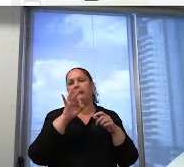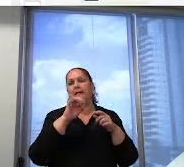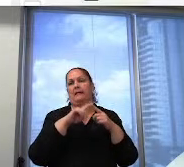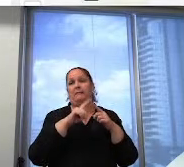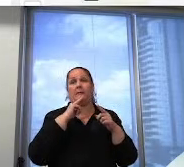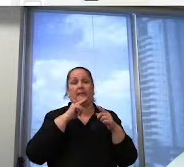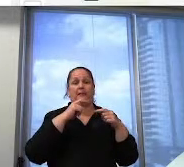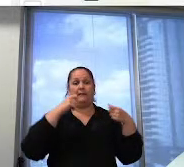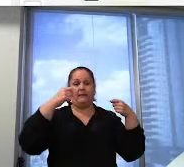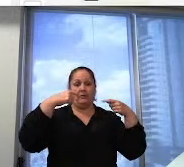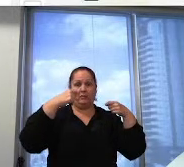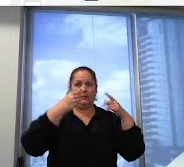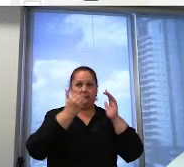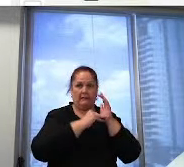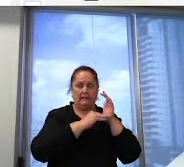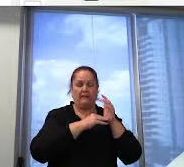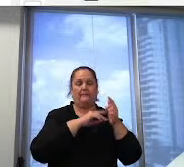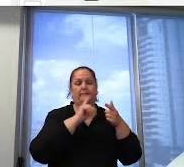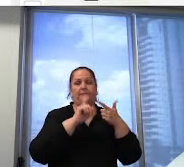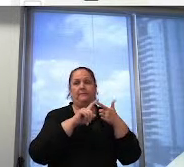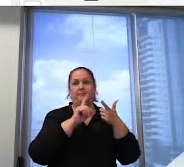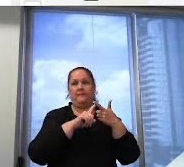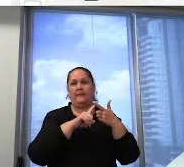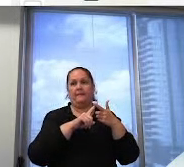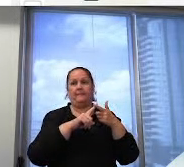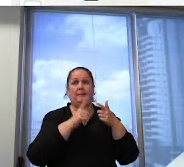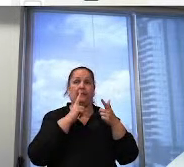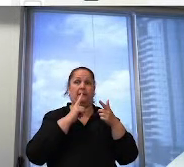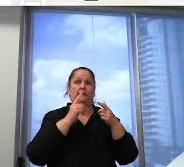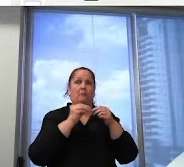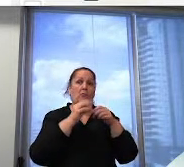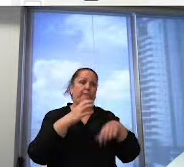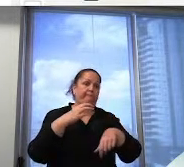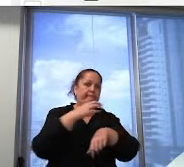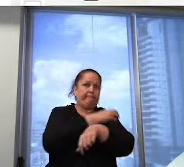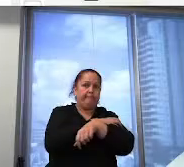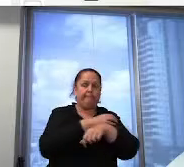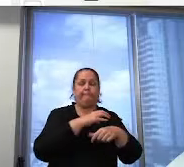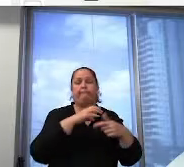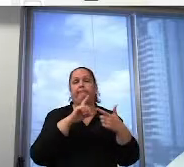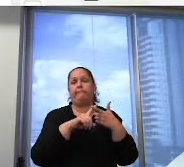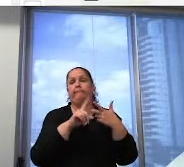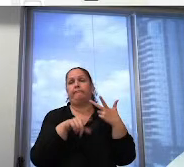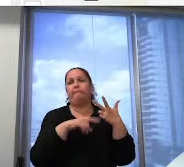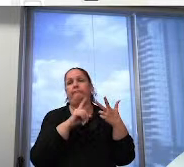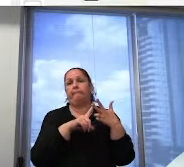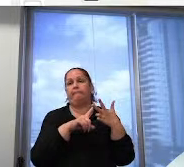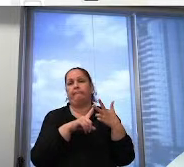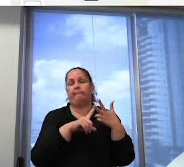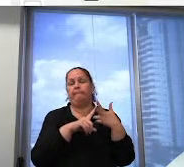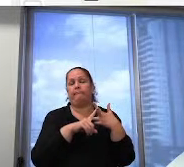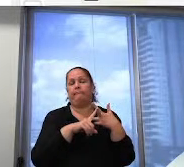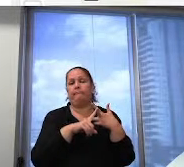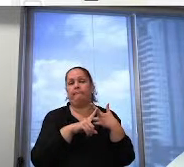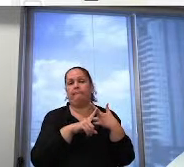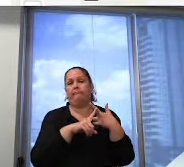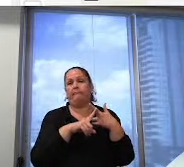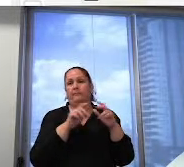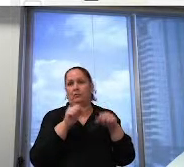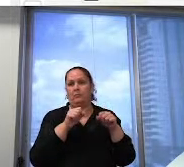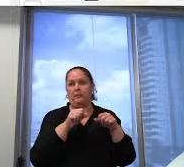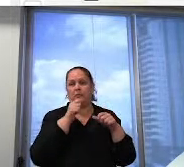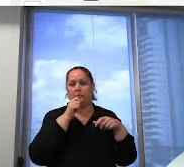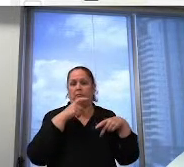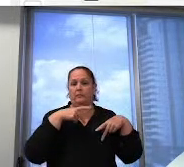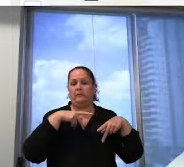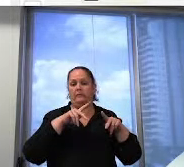would include either reconductoring, it would include increasing the size of the ampacity of that particular line